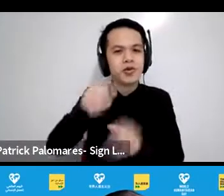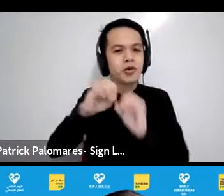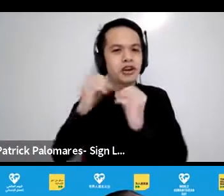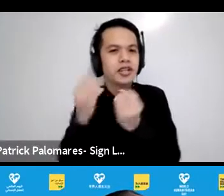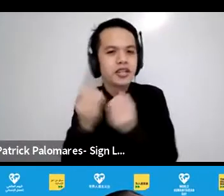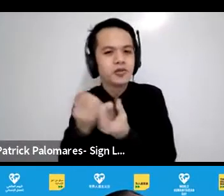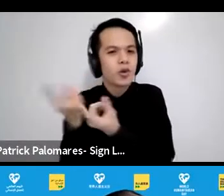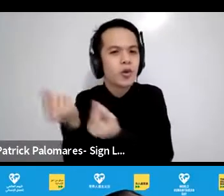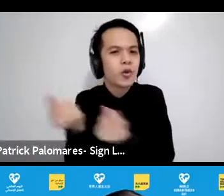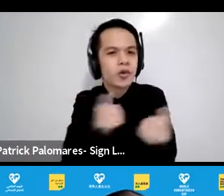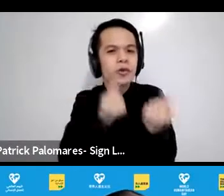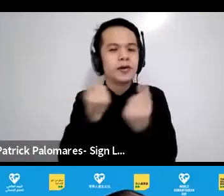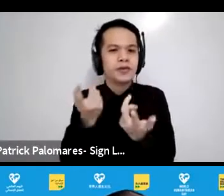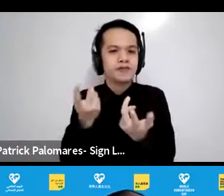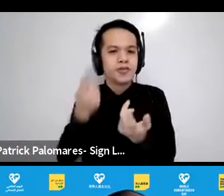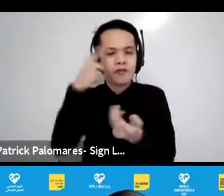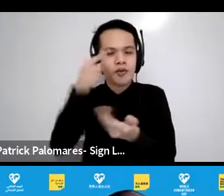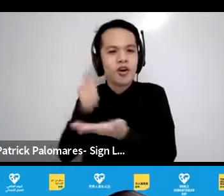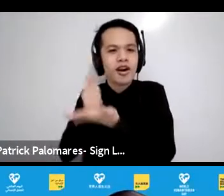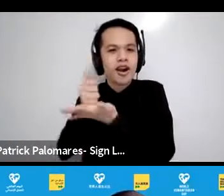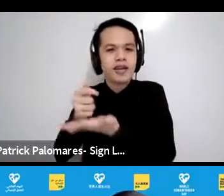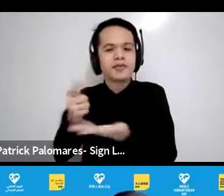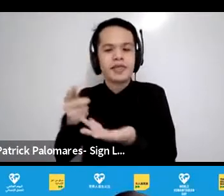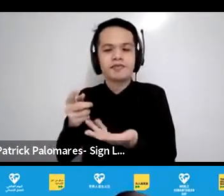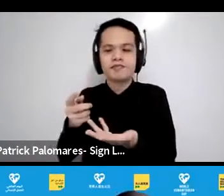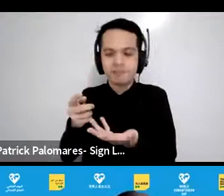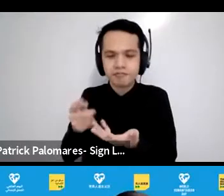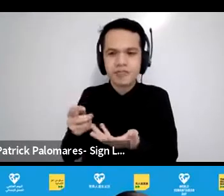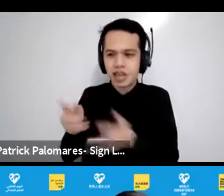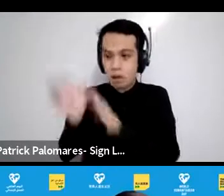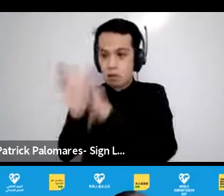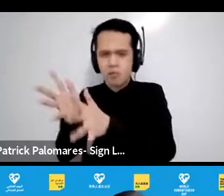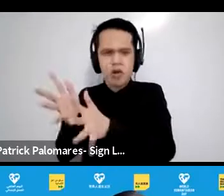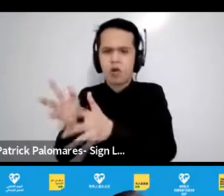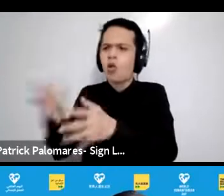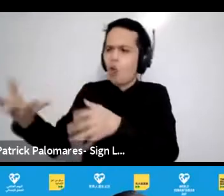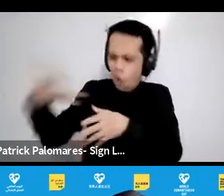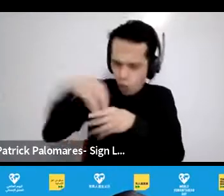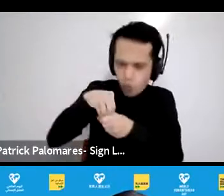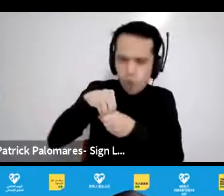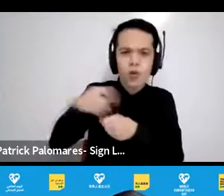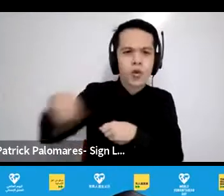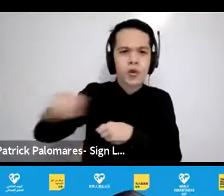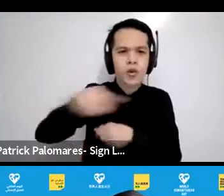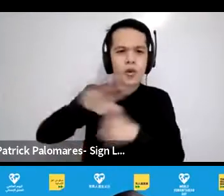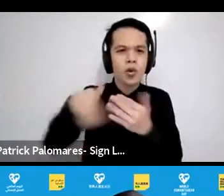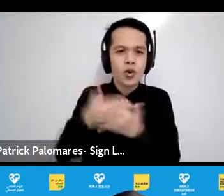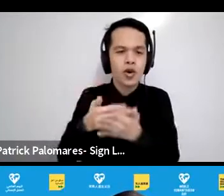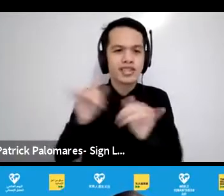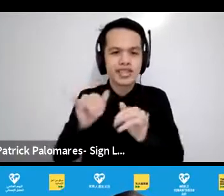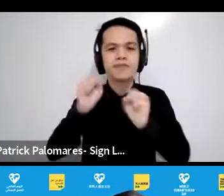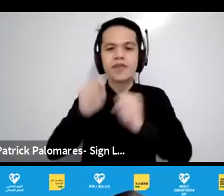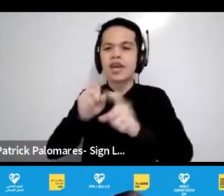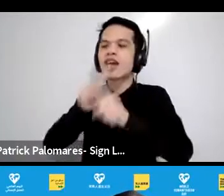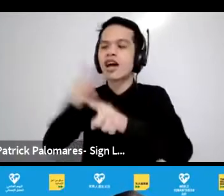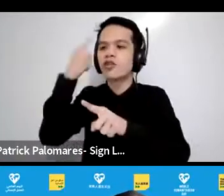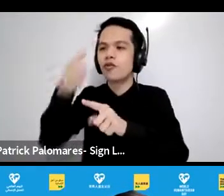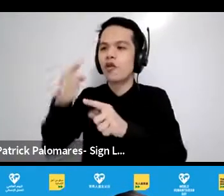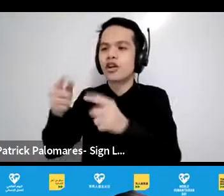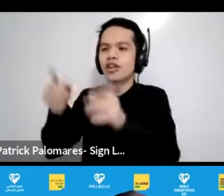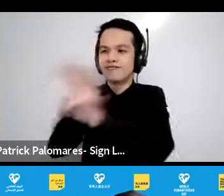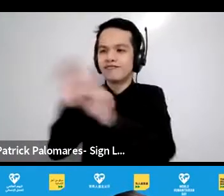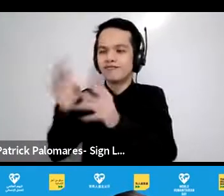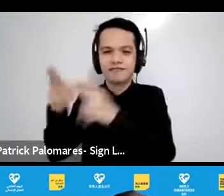are doing to help make sure that we are leaving no one behind and to answer this global challenge for climate action